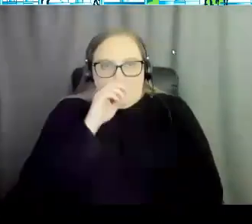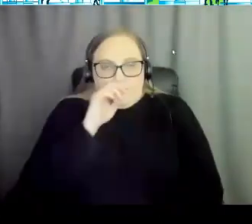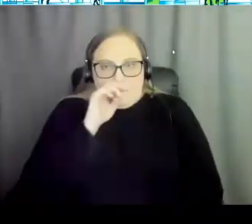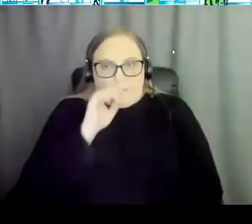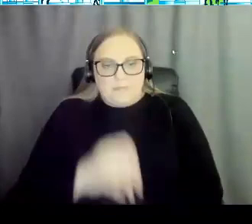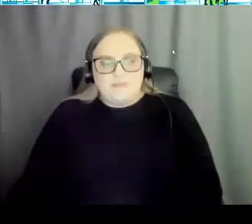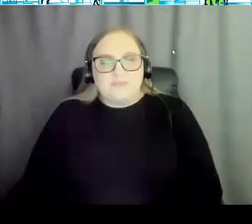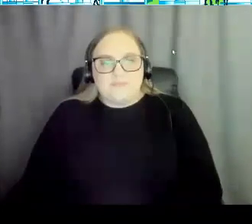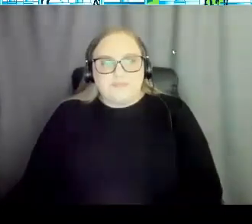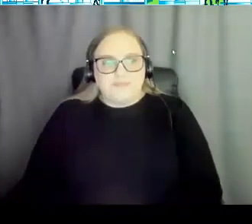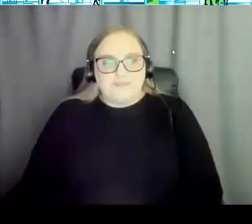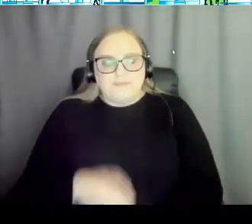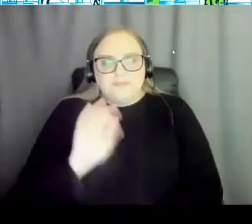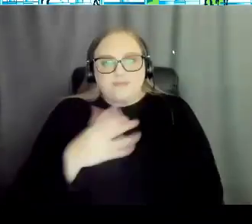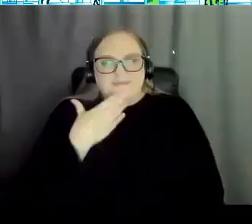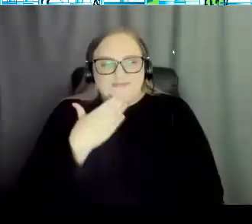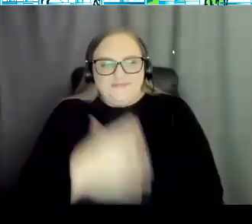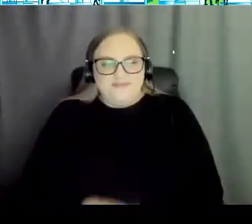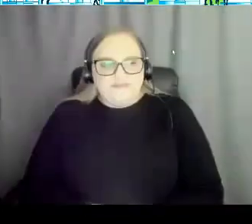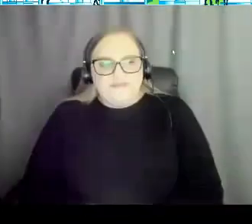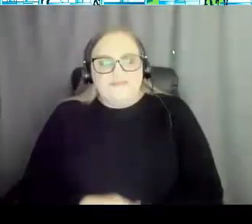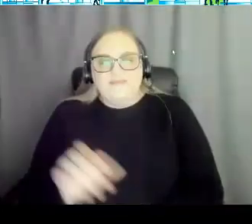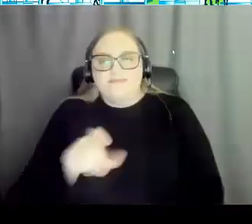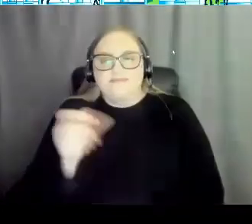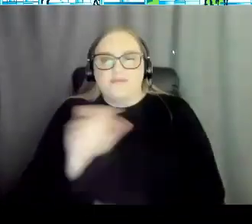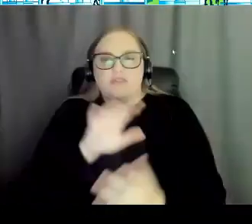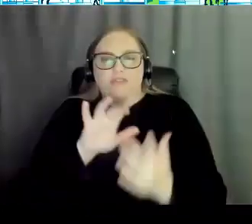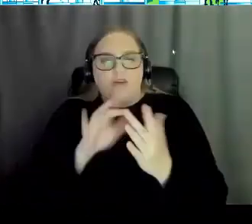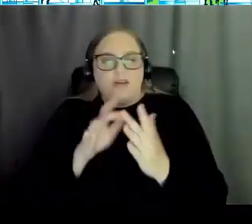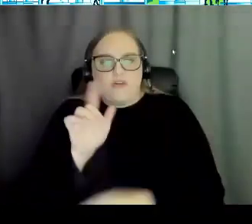All right. Thank you for that. Another online question is, were each